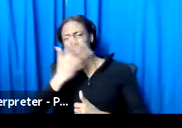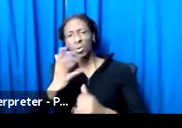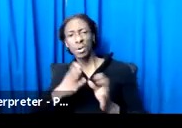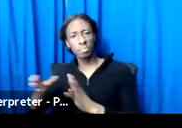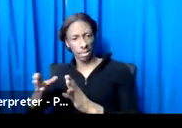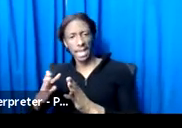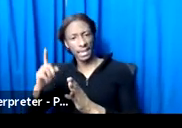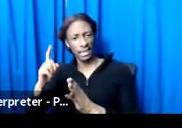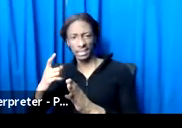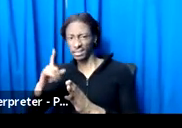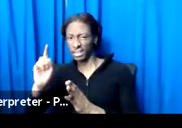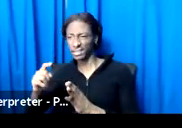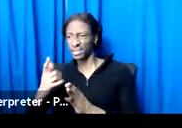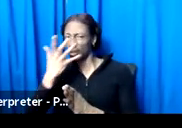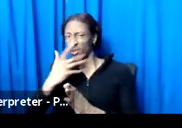slide.